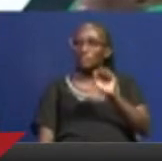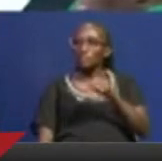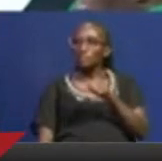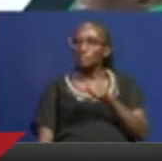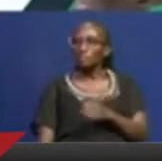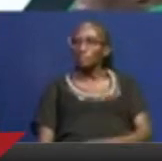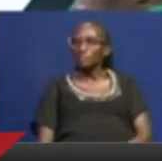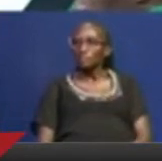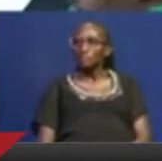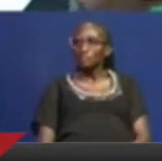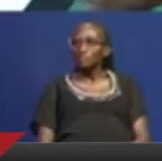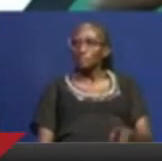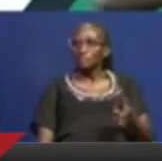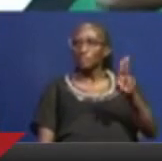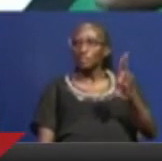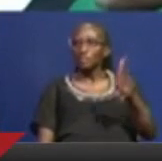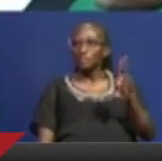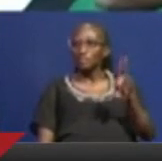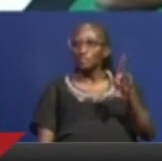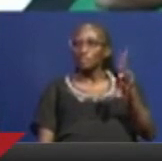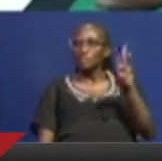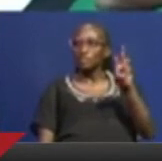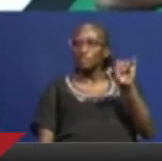Lamu East Ruwaida Muhammad Obo.